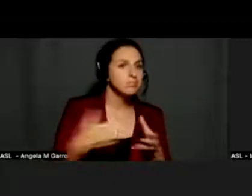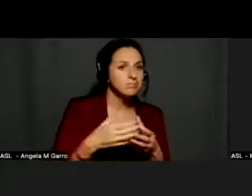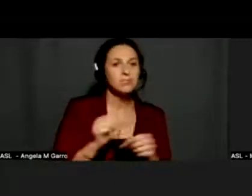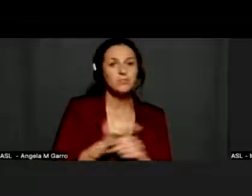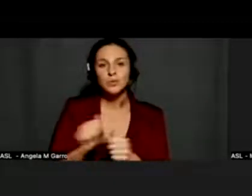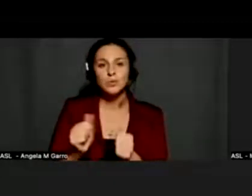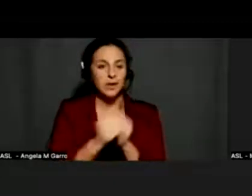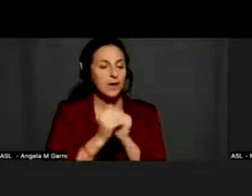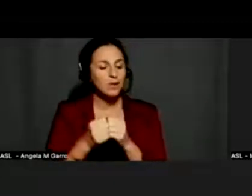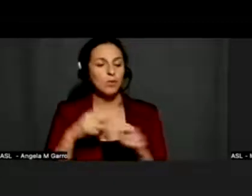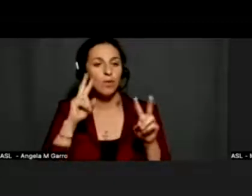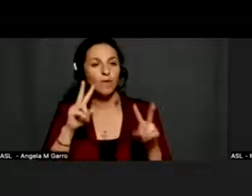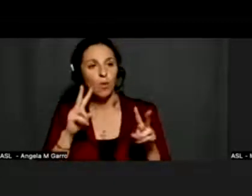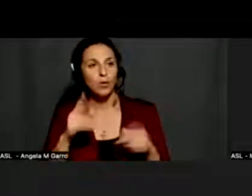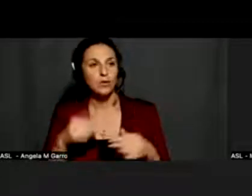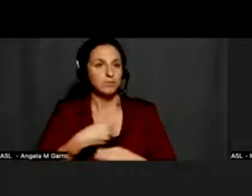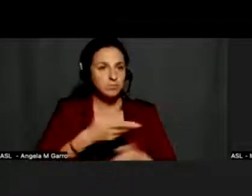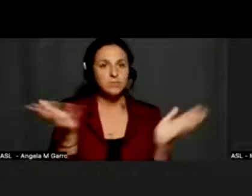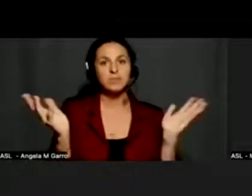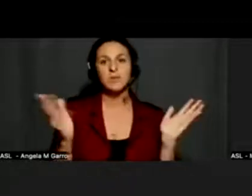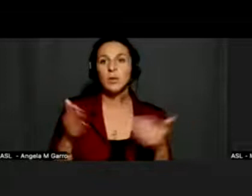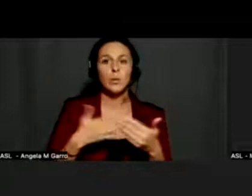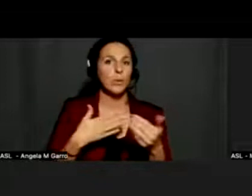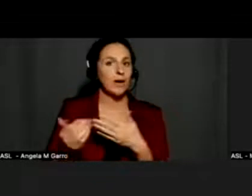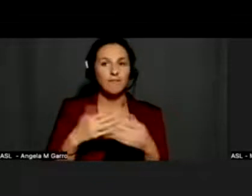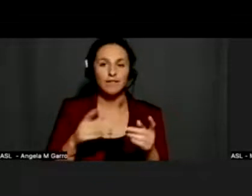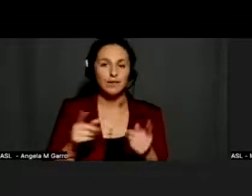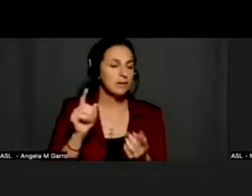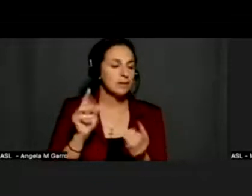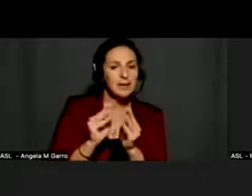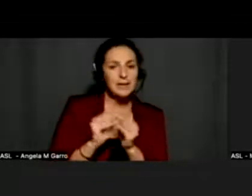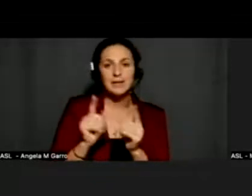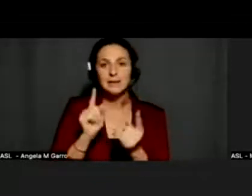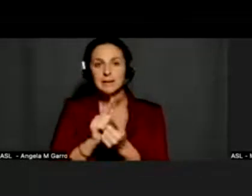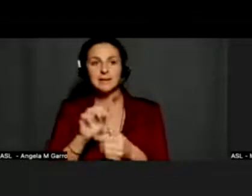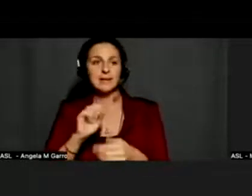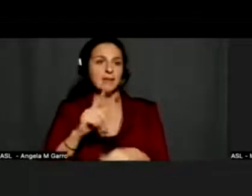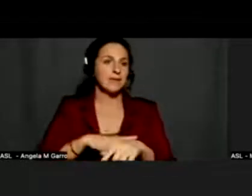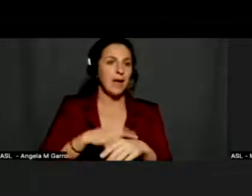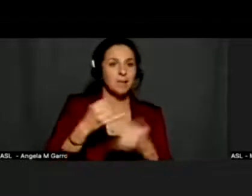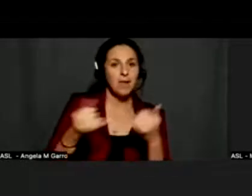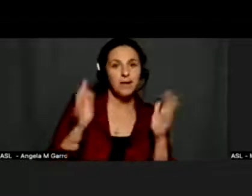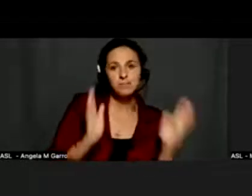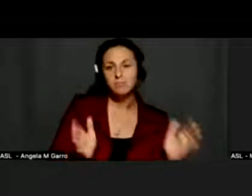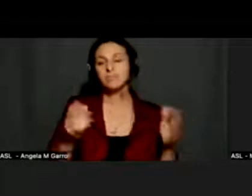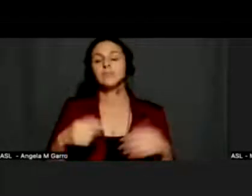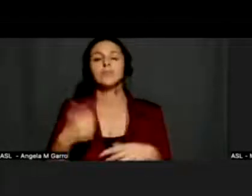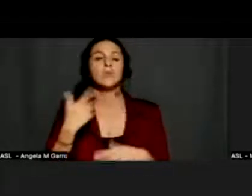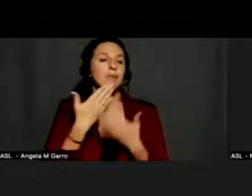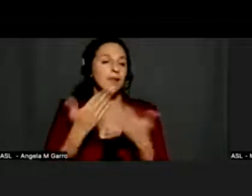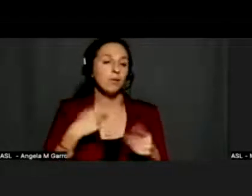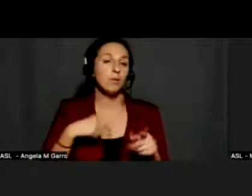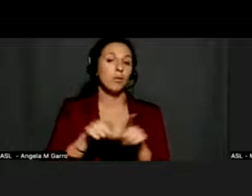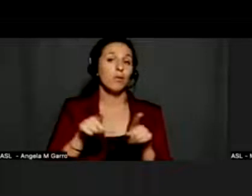you at whatever meeting meets the timelines. So thank you for that. We are also really excited